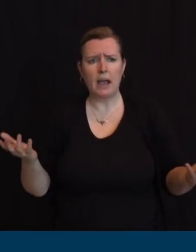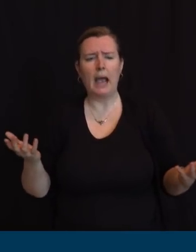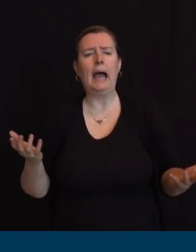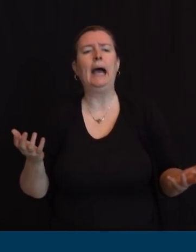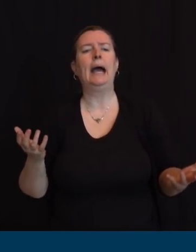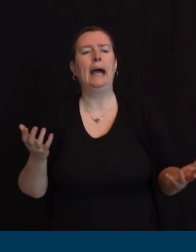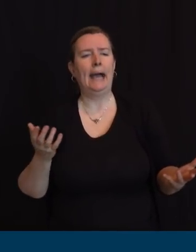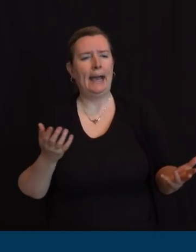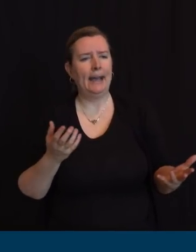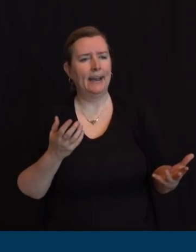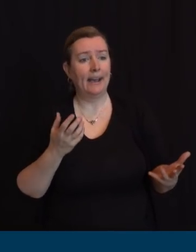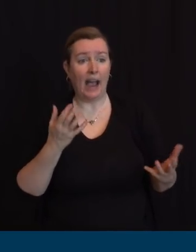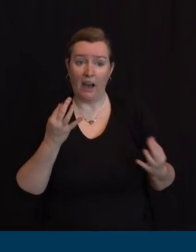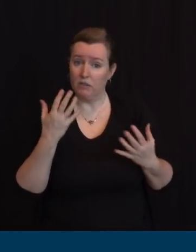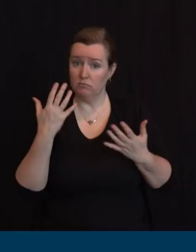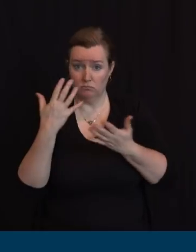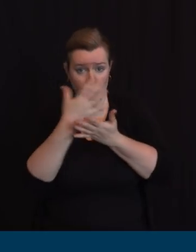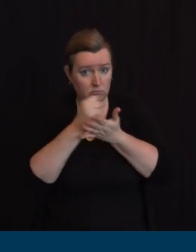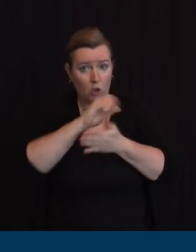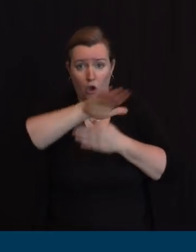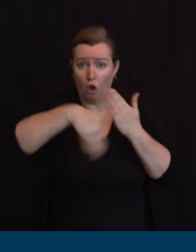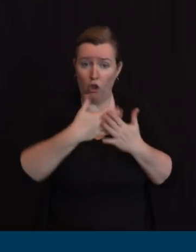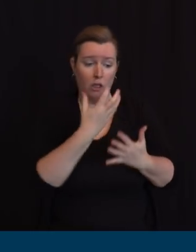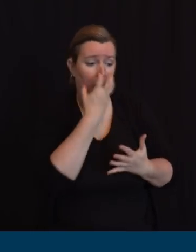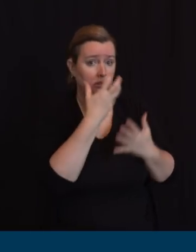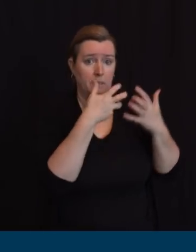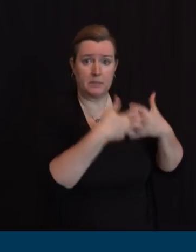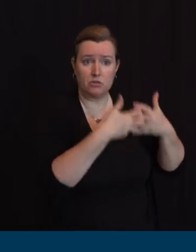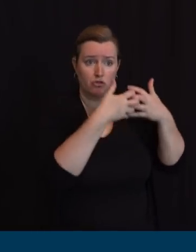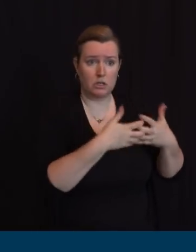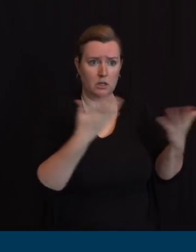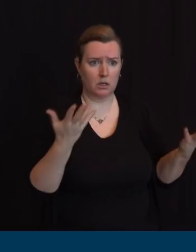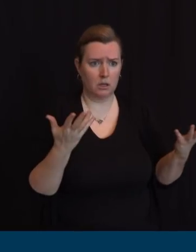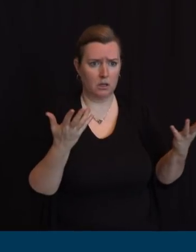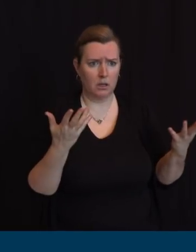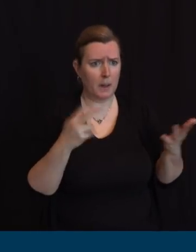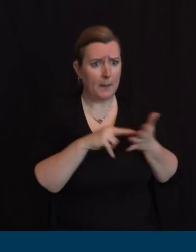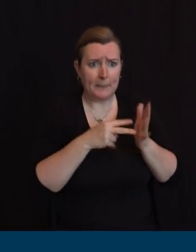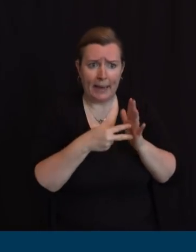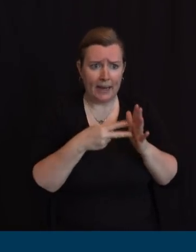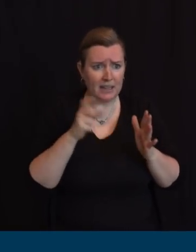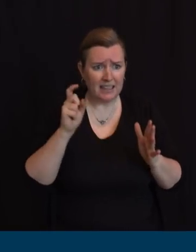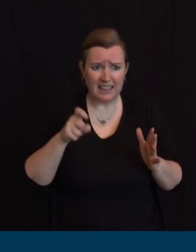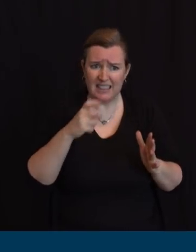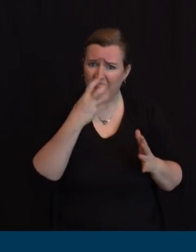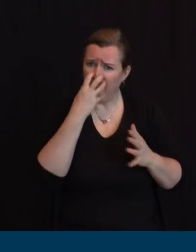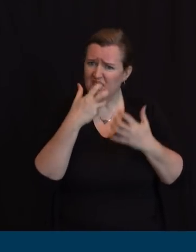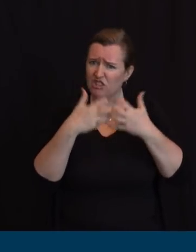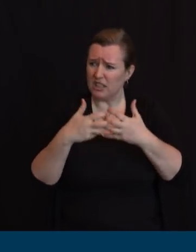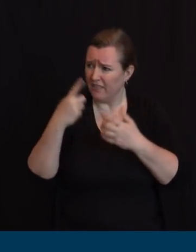and so if we go out you know the stockpile what we get from the stockpile is a federal